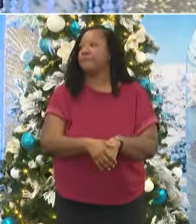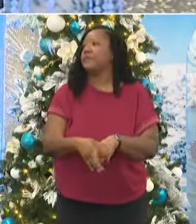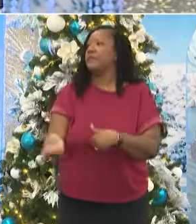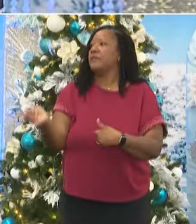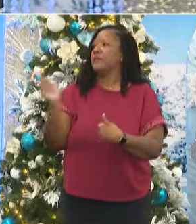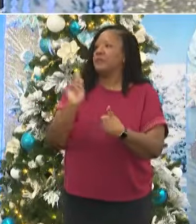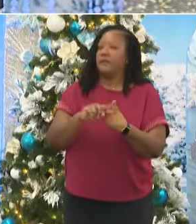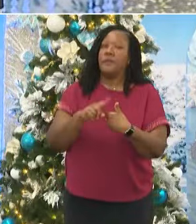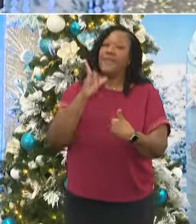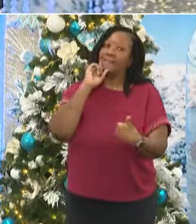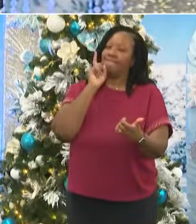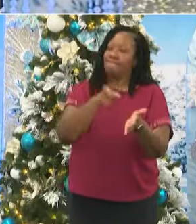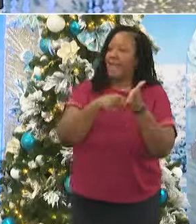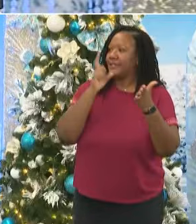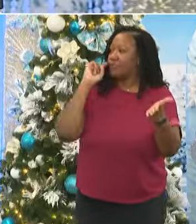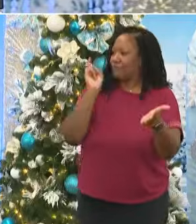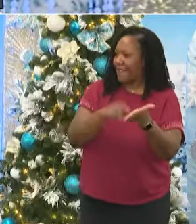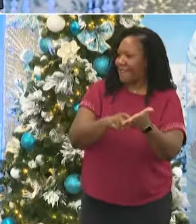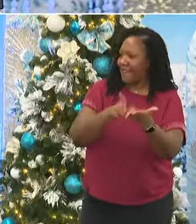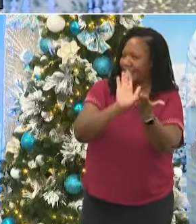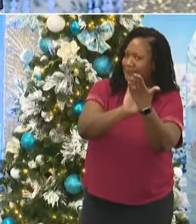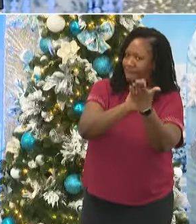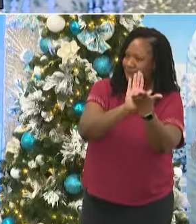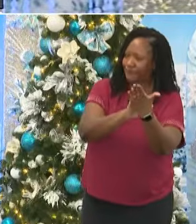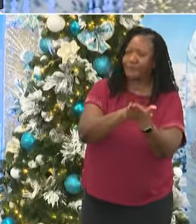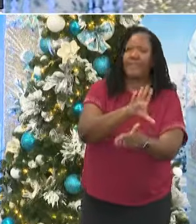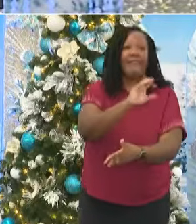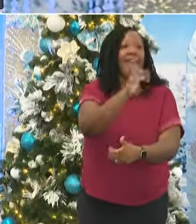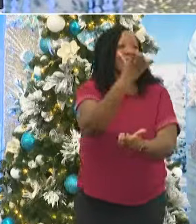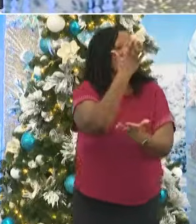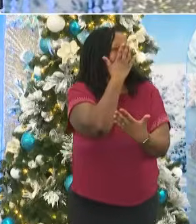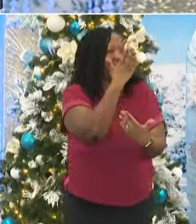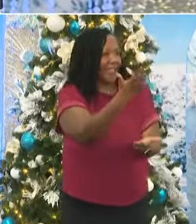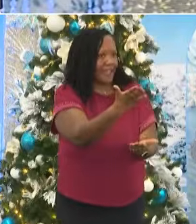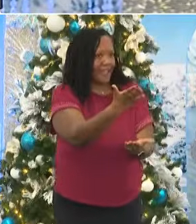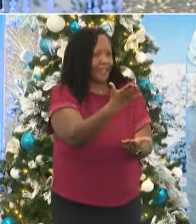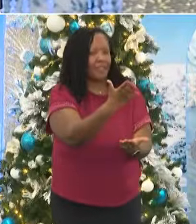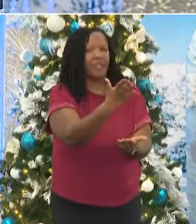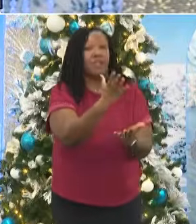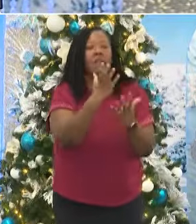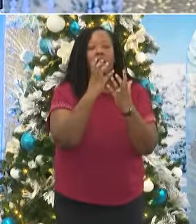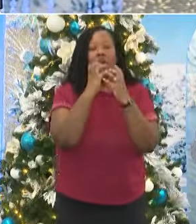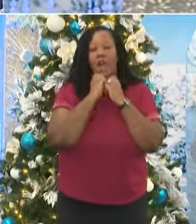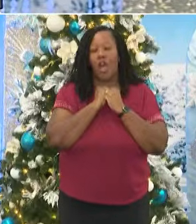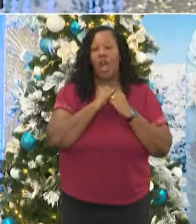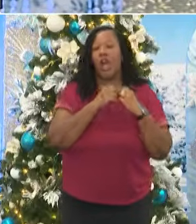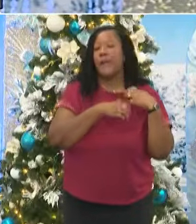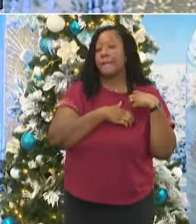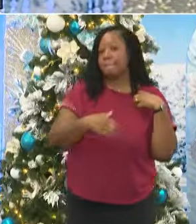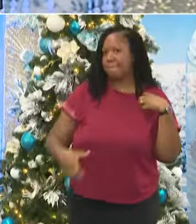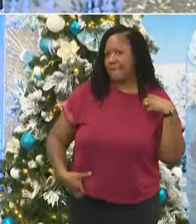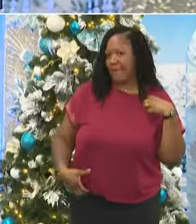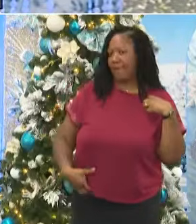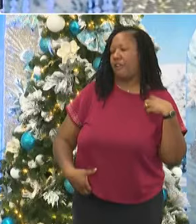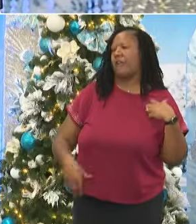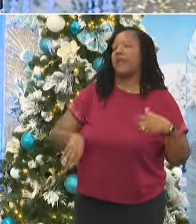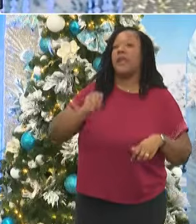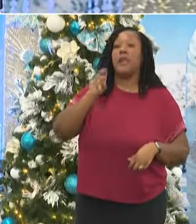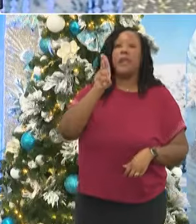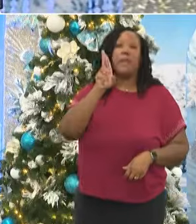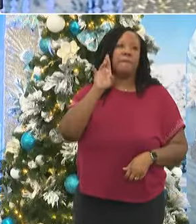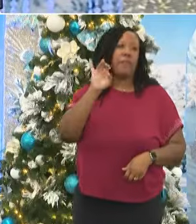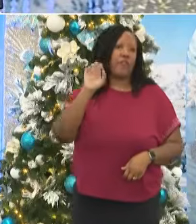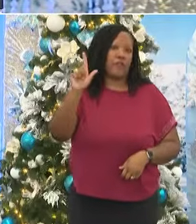without recognizing and thanking our mayor, Muriel Bowser.